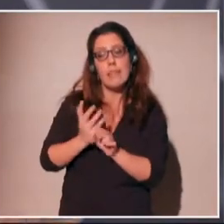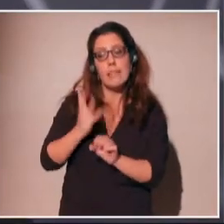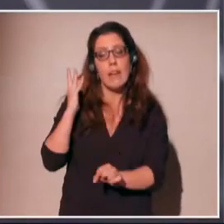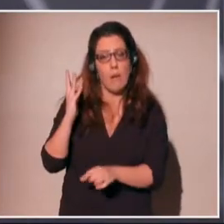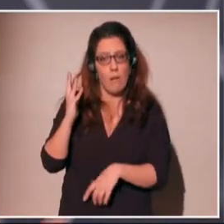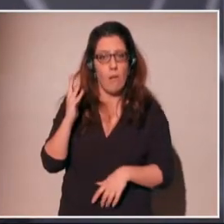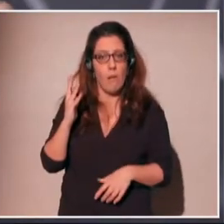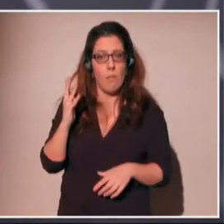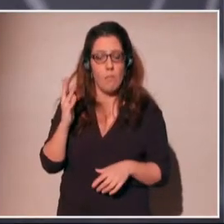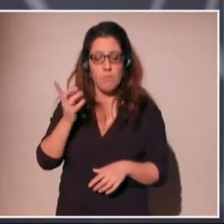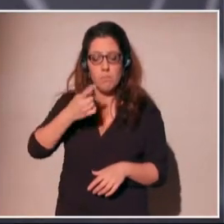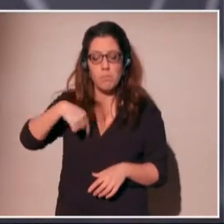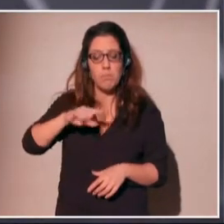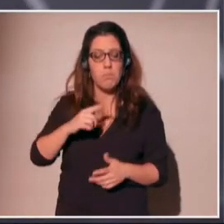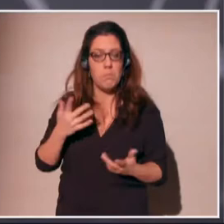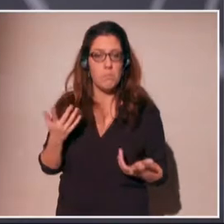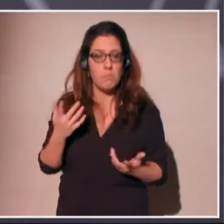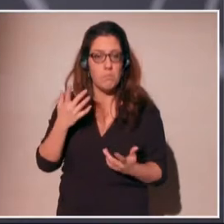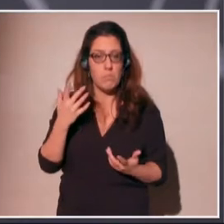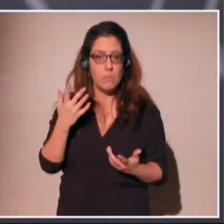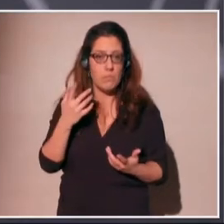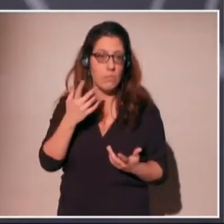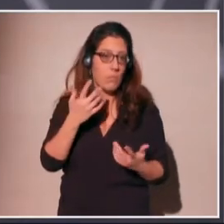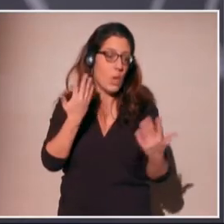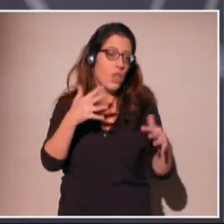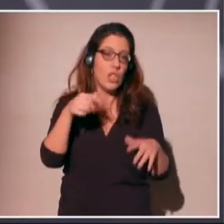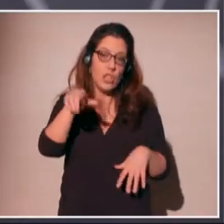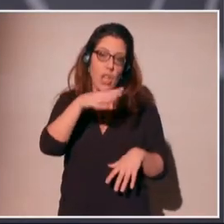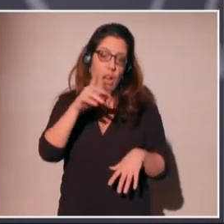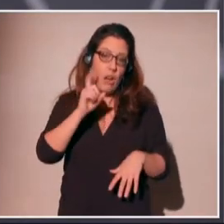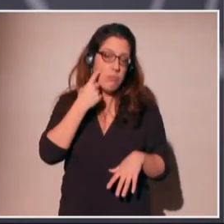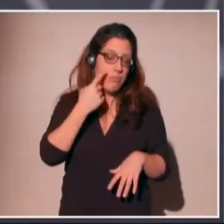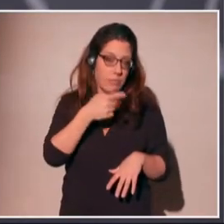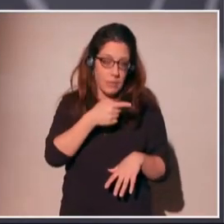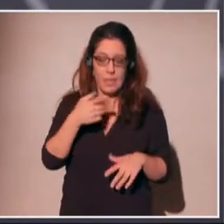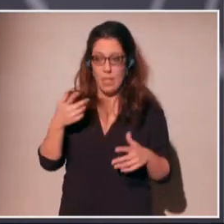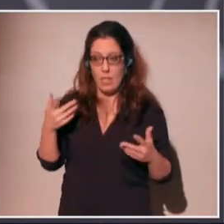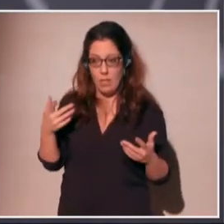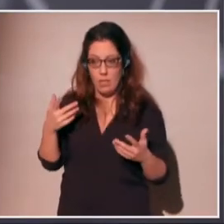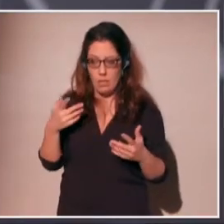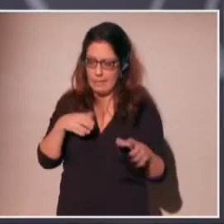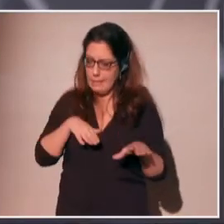you heard from Ren, that our medical system healthcare needs a lot of